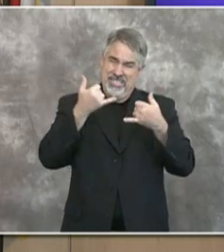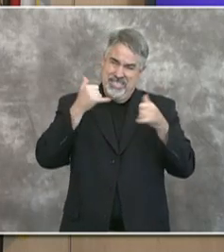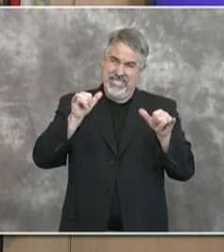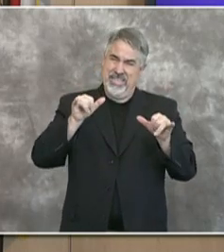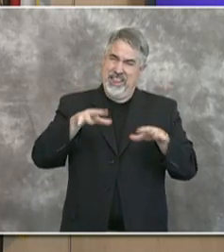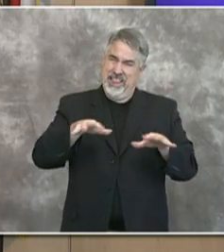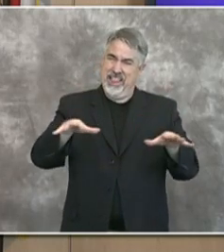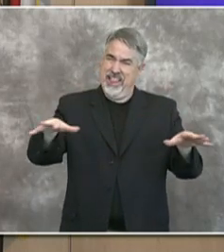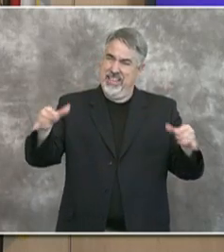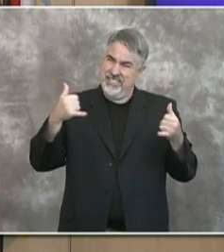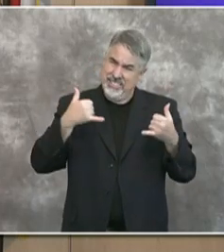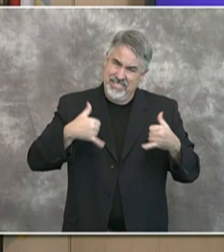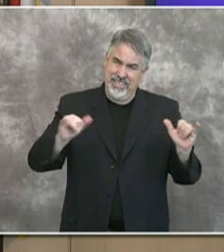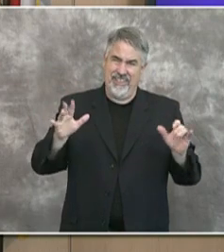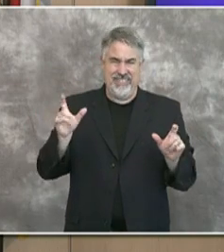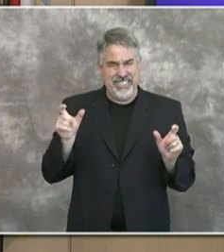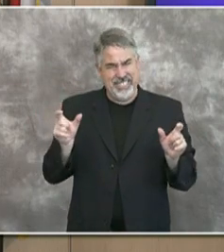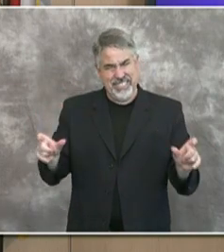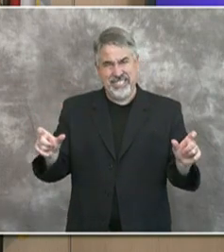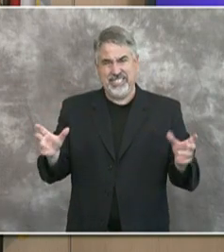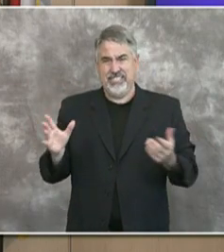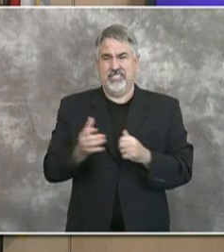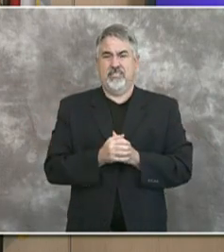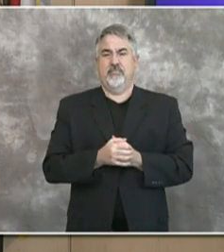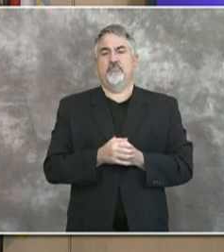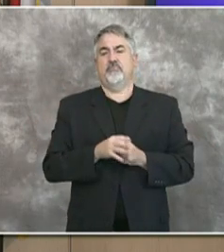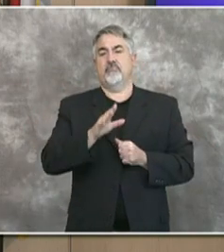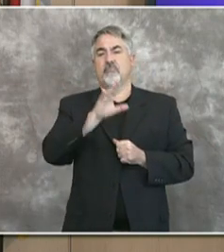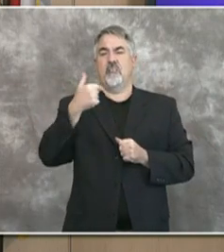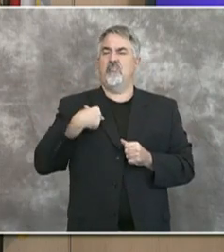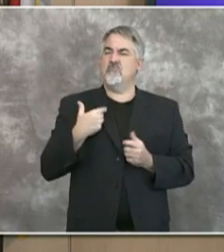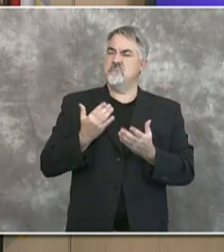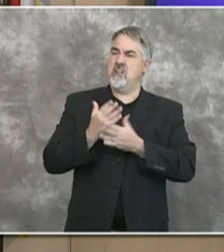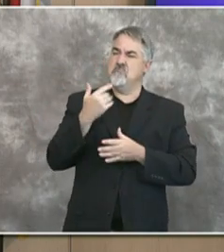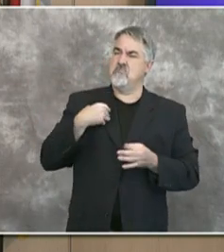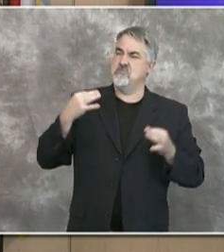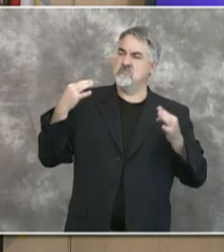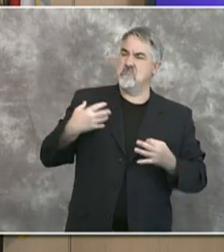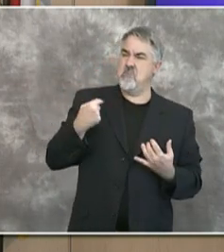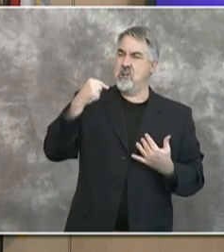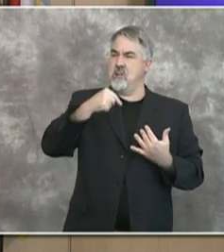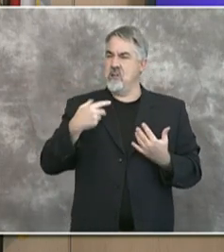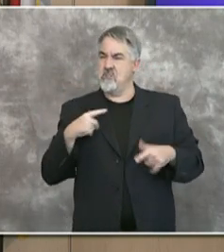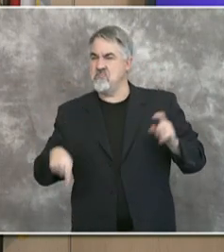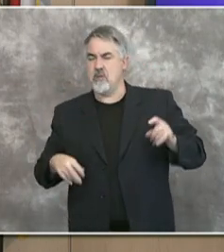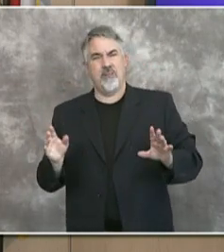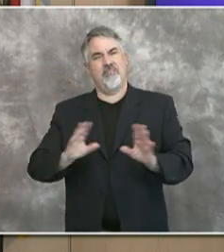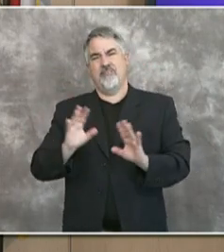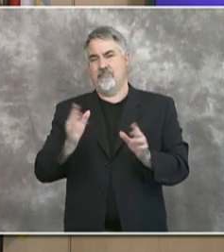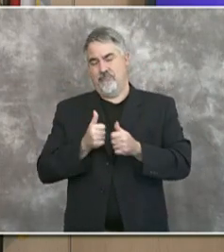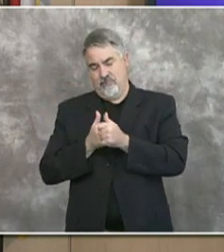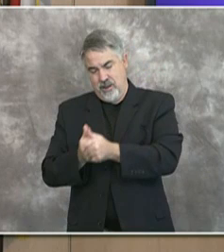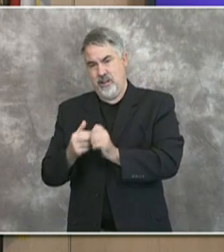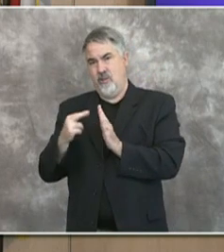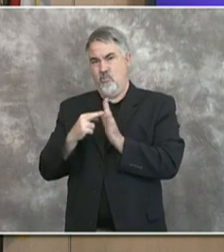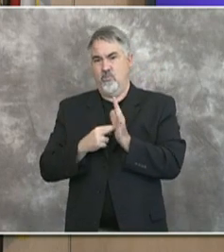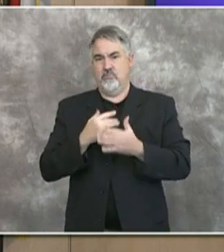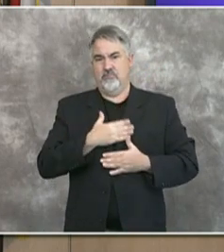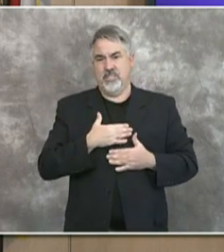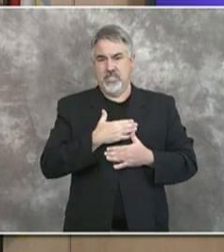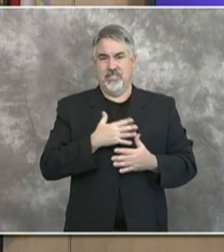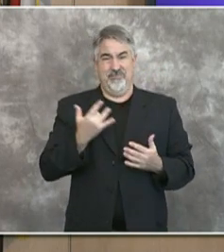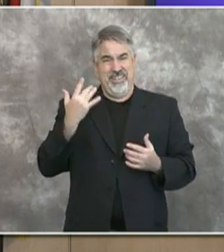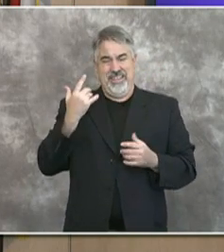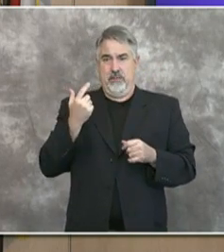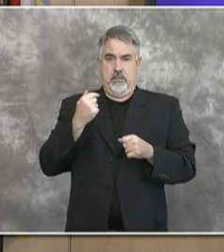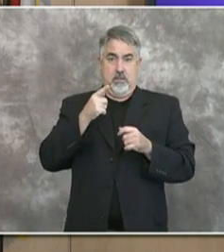restrict our way of life or to limit individuals' choices. It's based out of the simple fact that we are taking action to try and preserve and protect